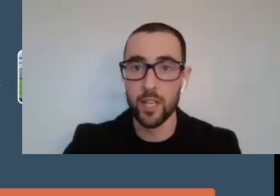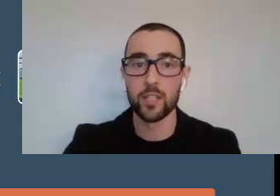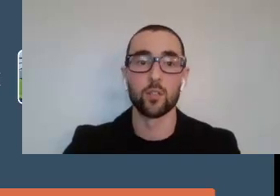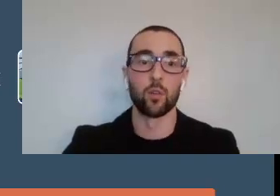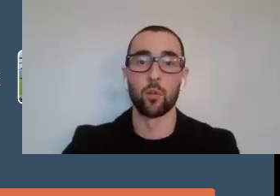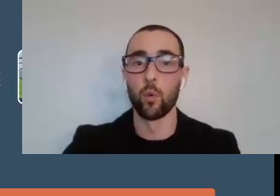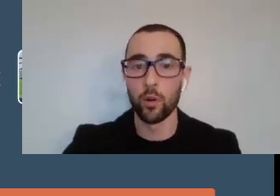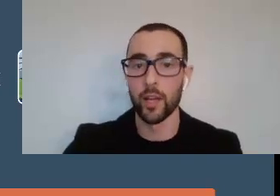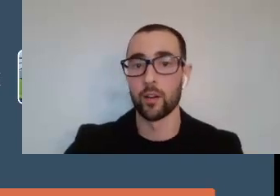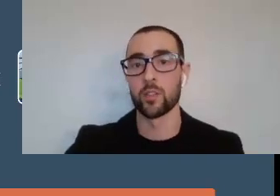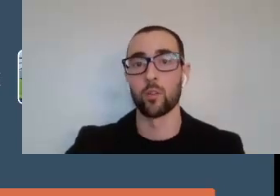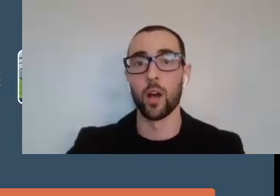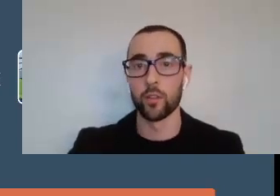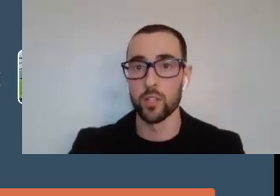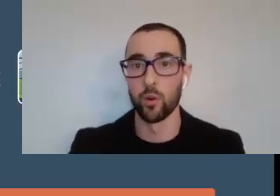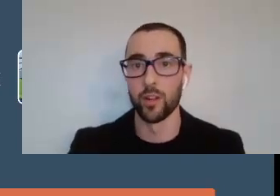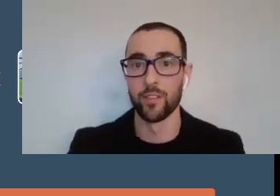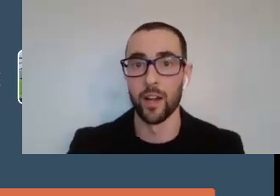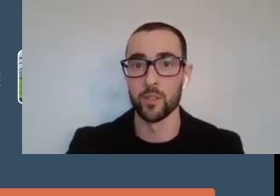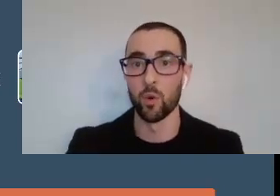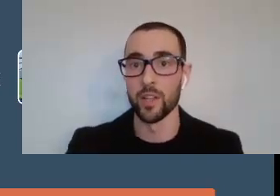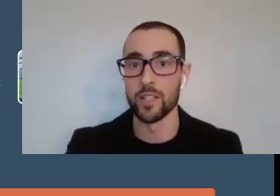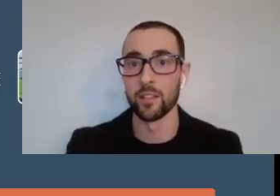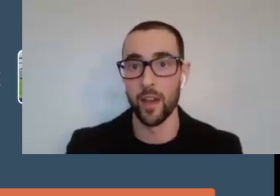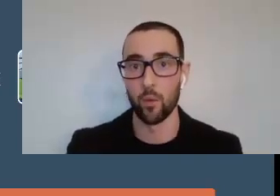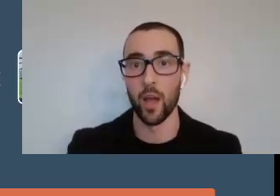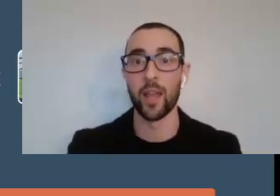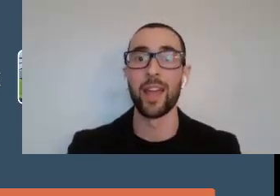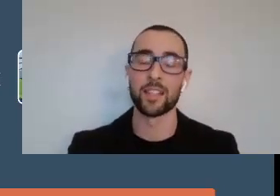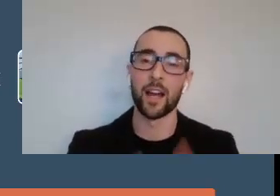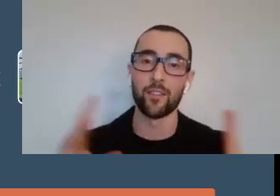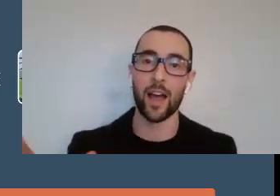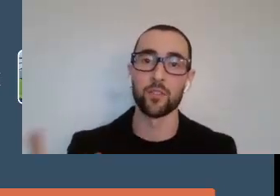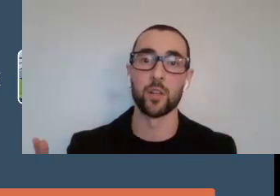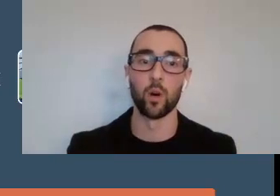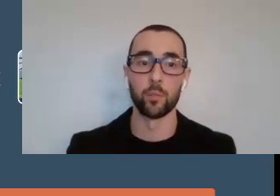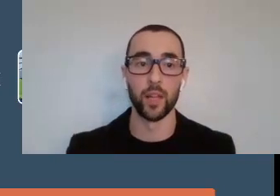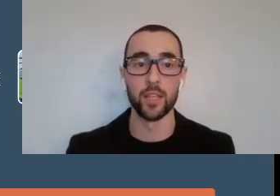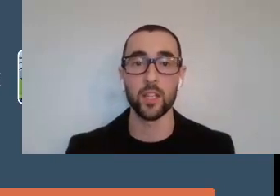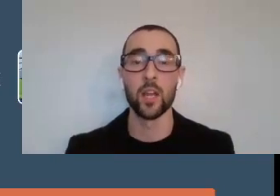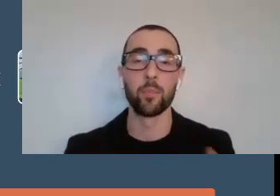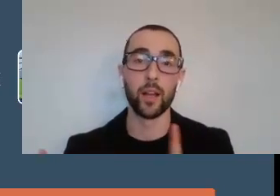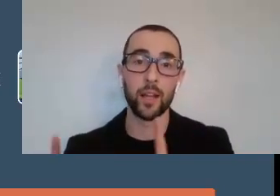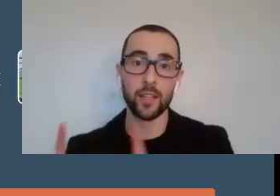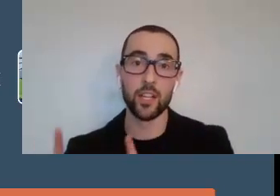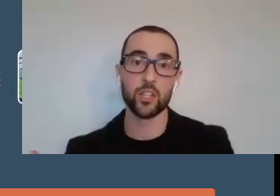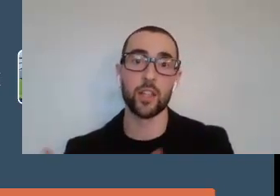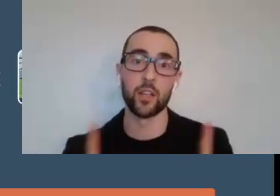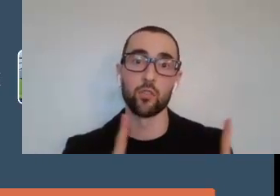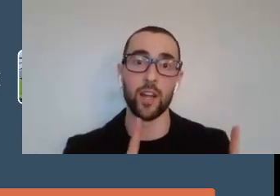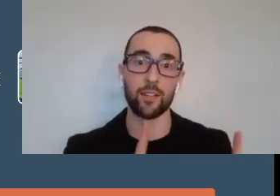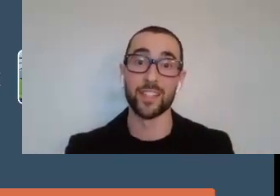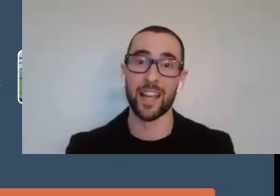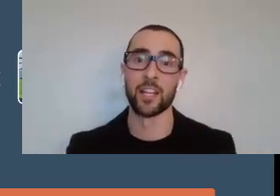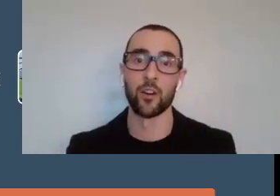retrieve receipts or award letters or other supporting files more easily that way, and it's kind of housed in one place. But in addition to